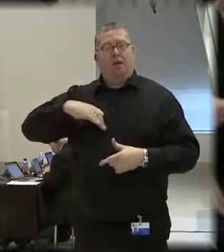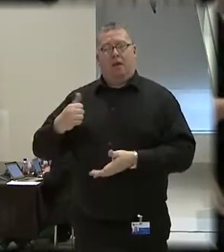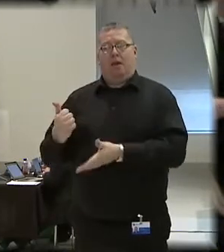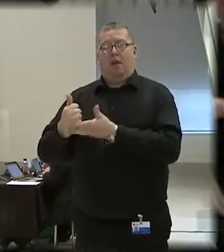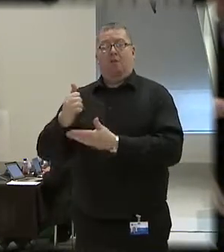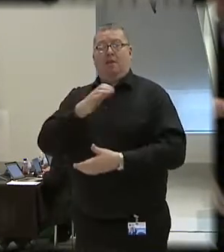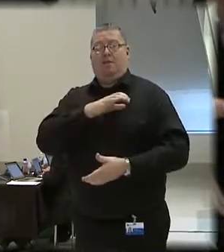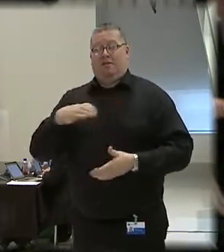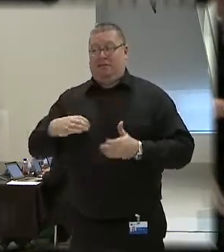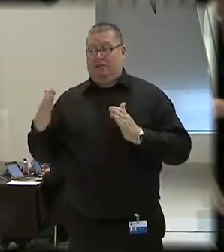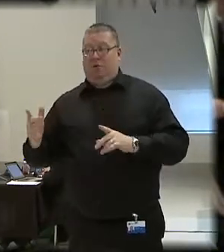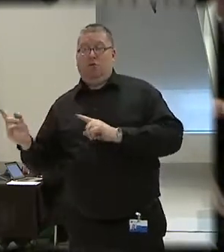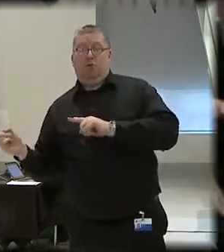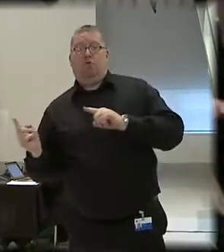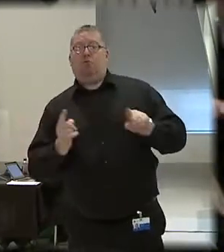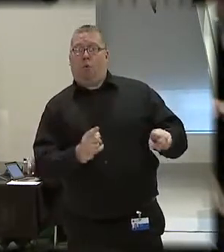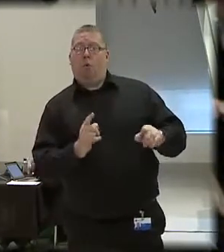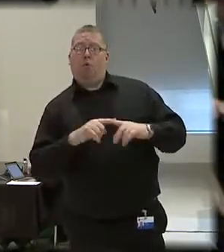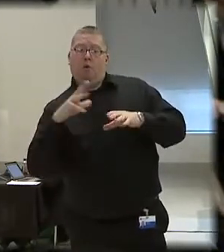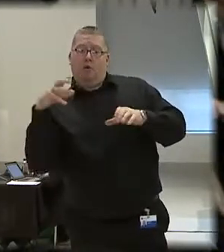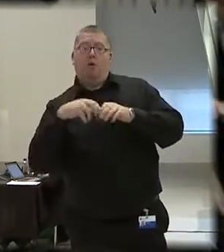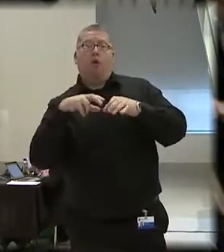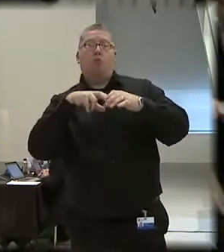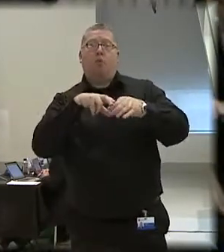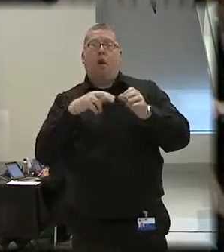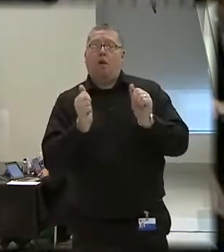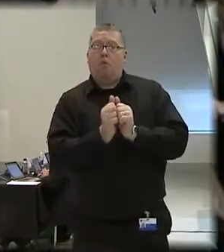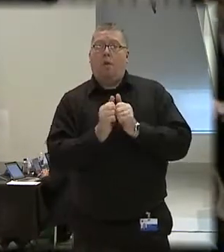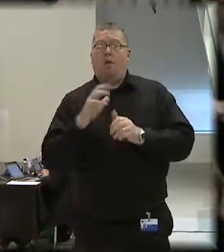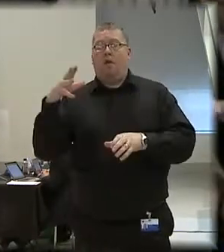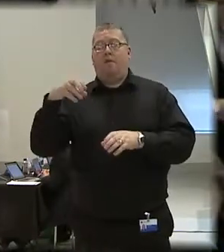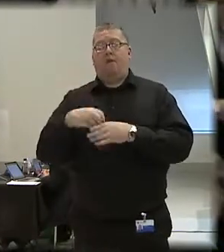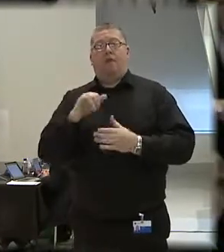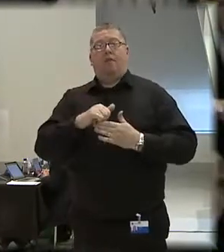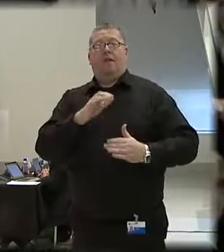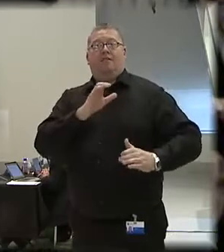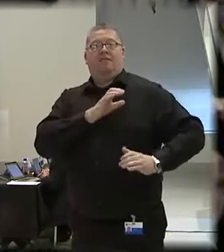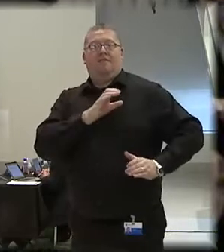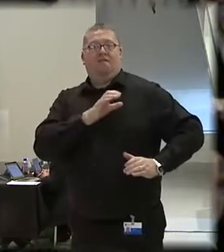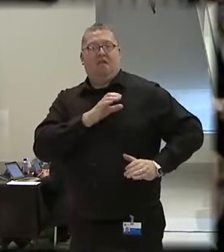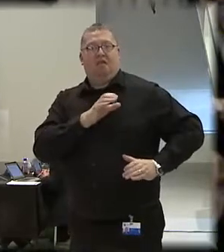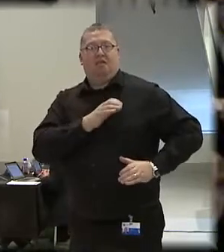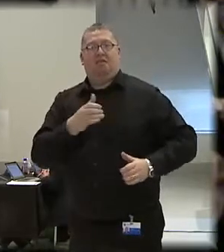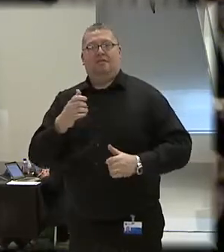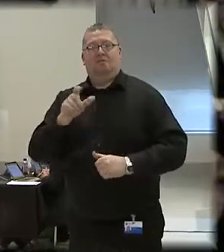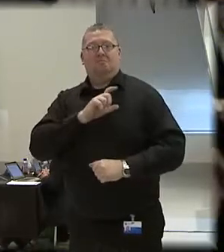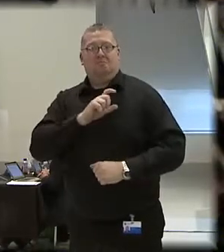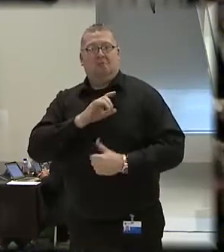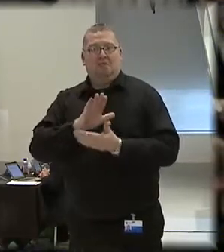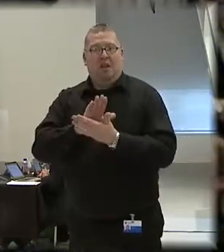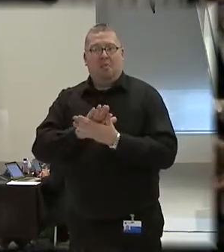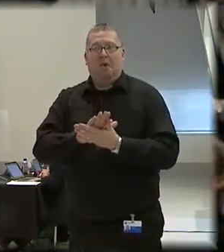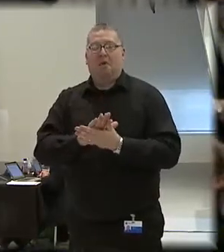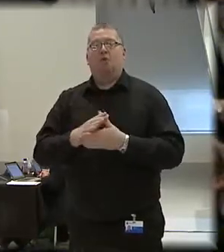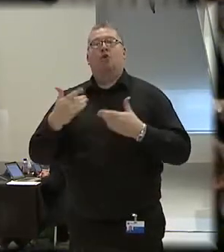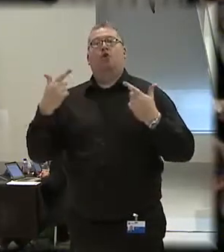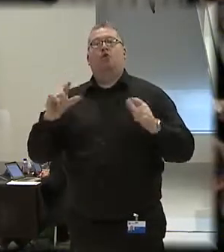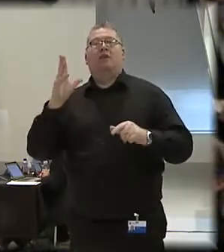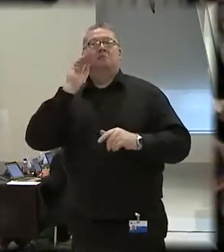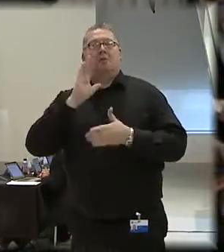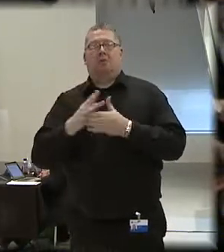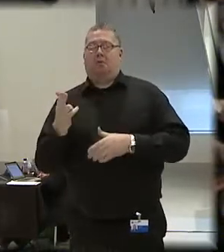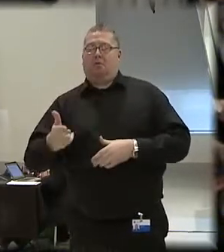go on ride-alongs, participate in civilian police academies, try shoot, don't shoot simulators,